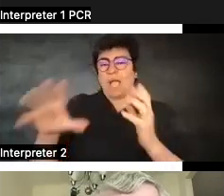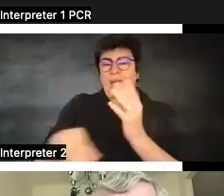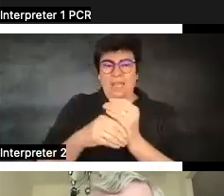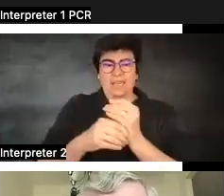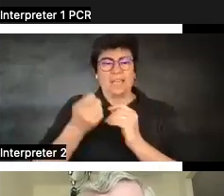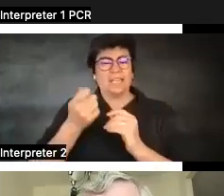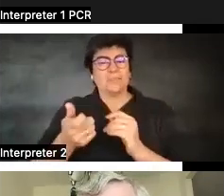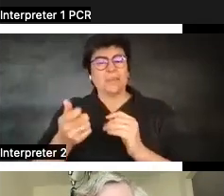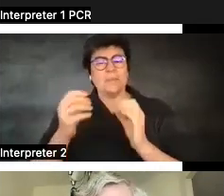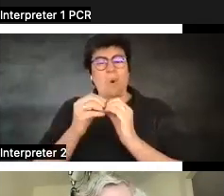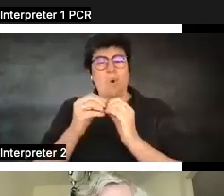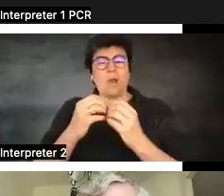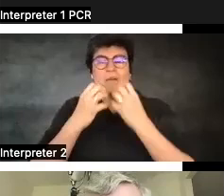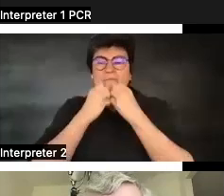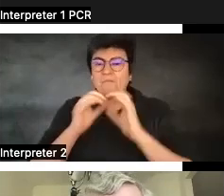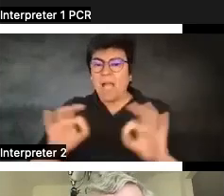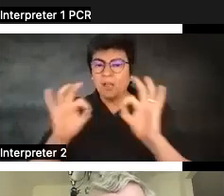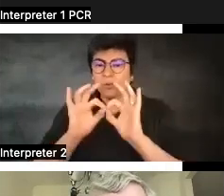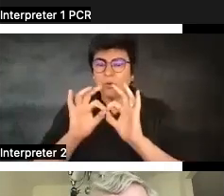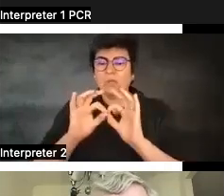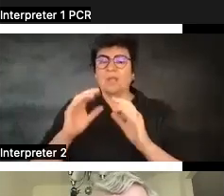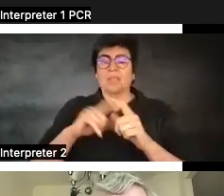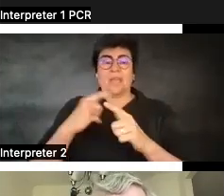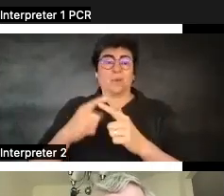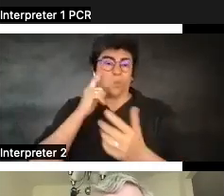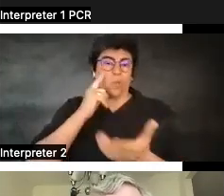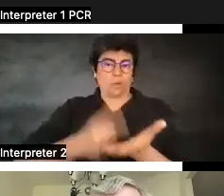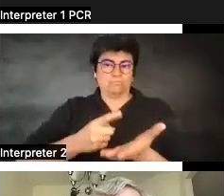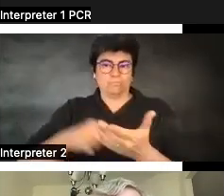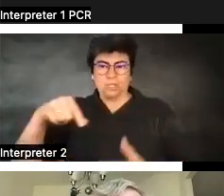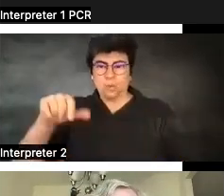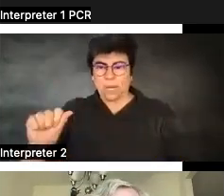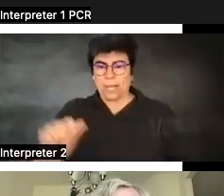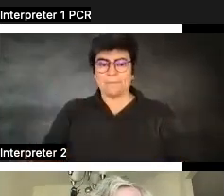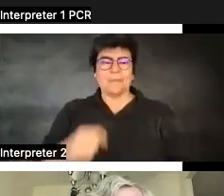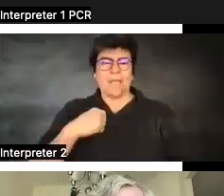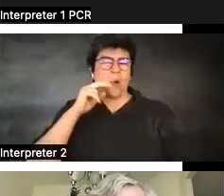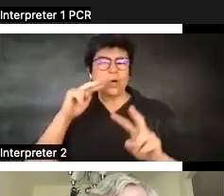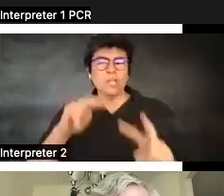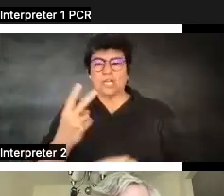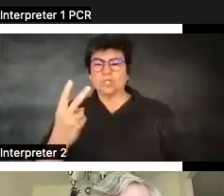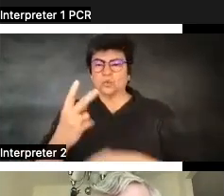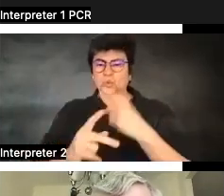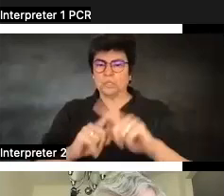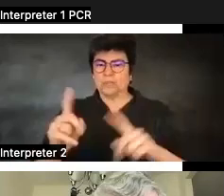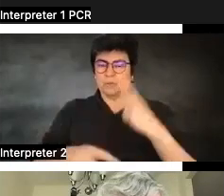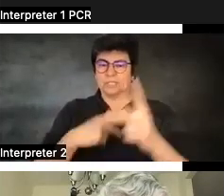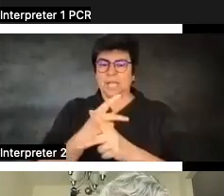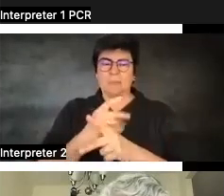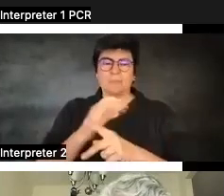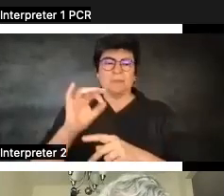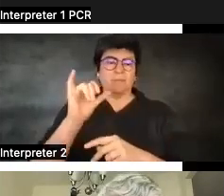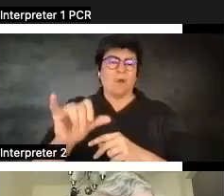little bit of value here, and then we can go to the discussions. I'm going to look at two different types of